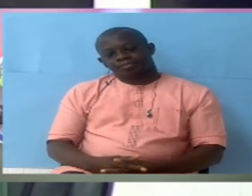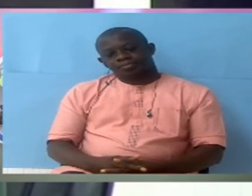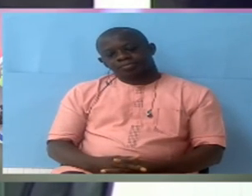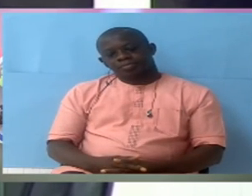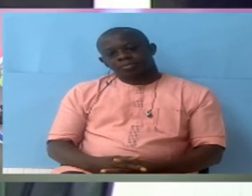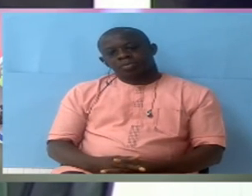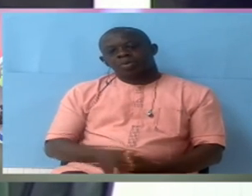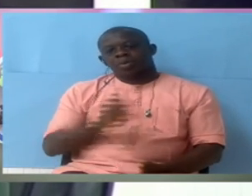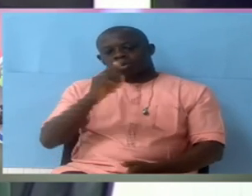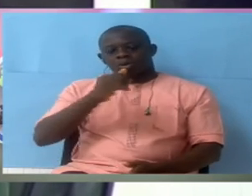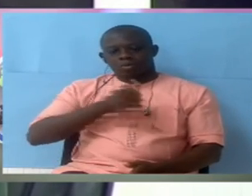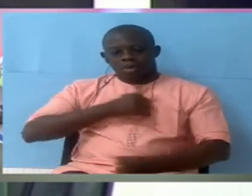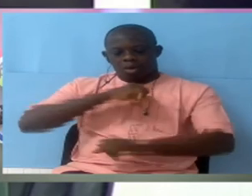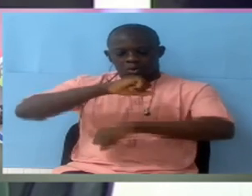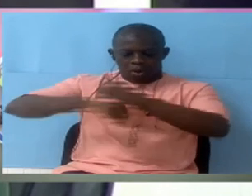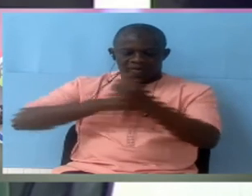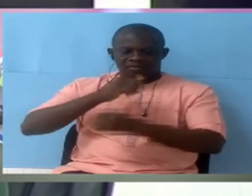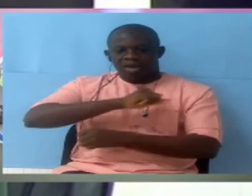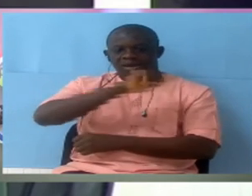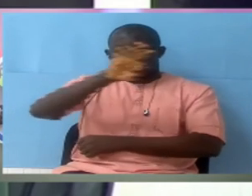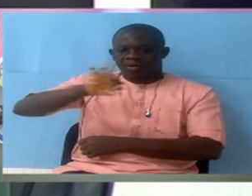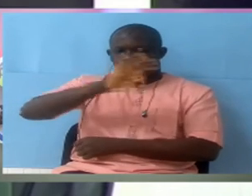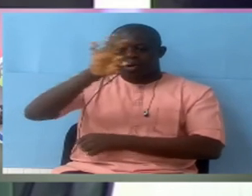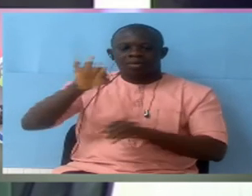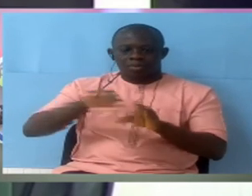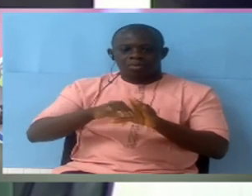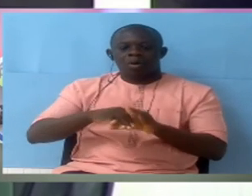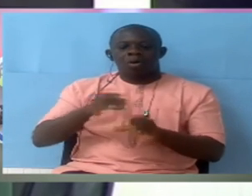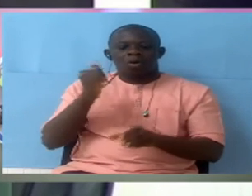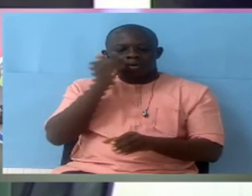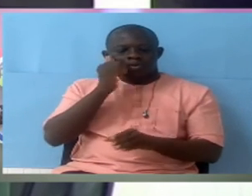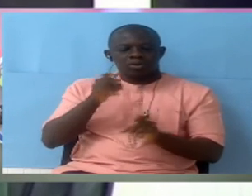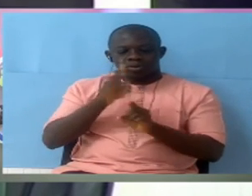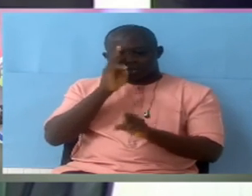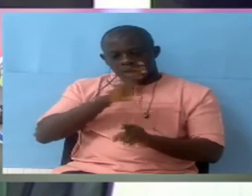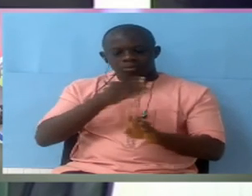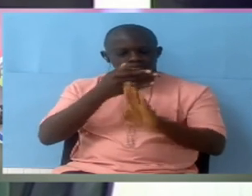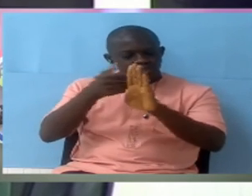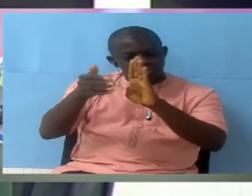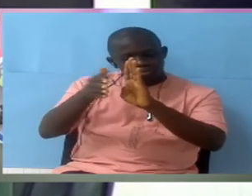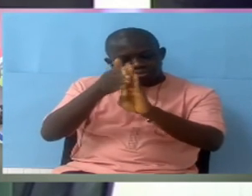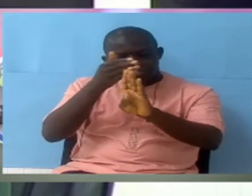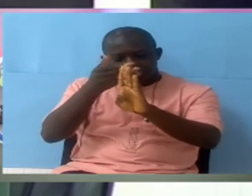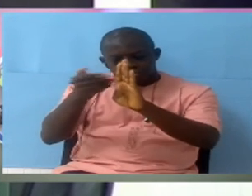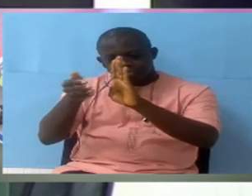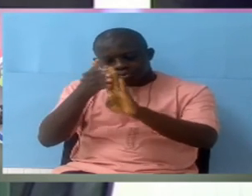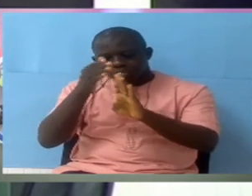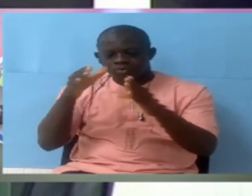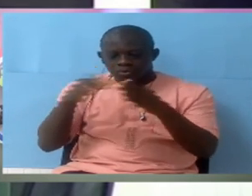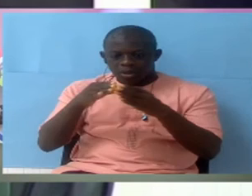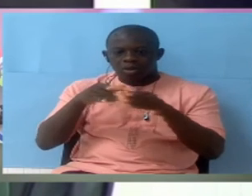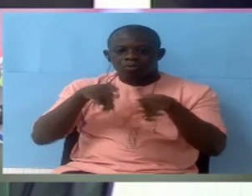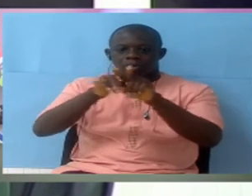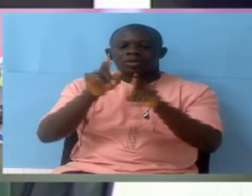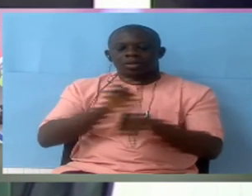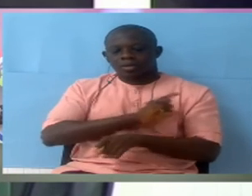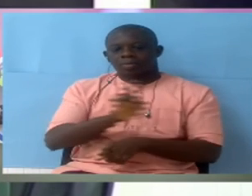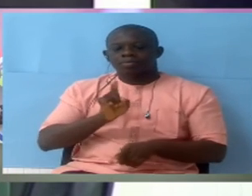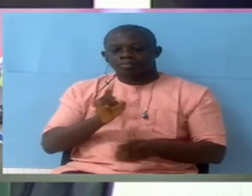but my wife and the family they were always consoling them way nak suma jabar ak mbokay dañ leen doon jema